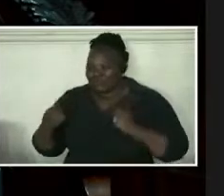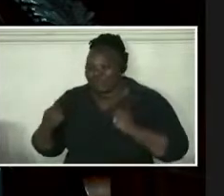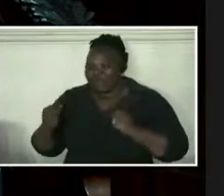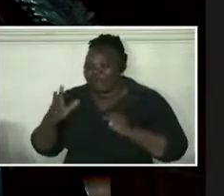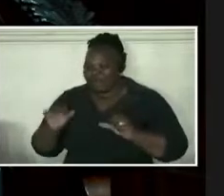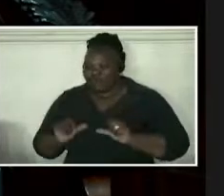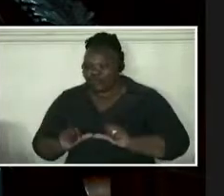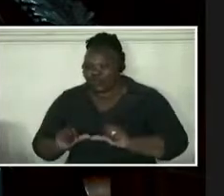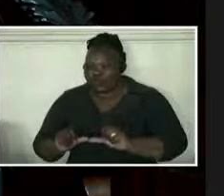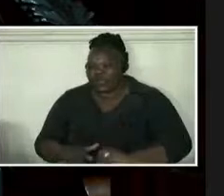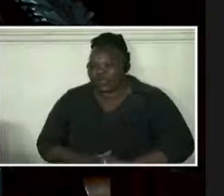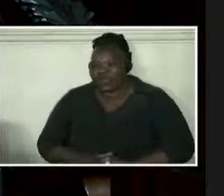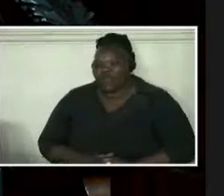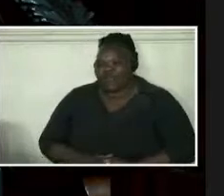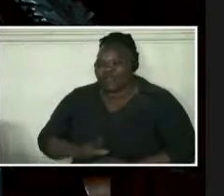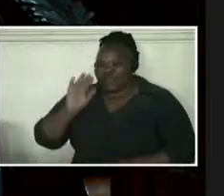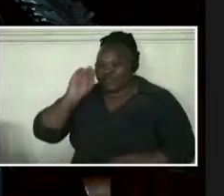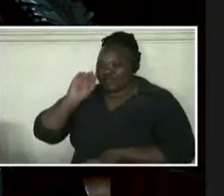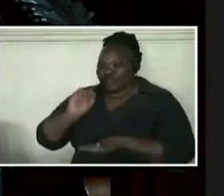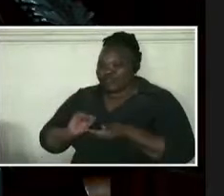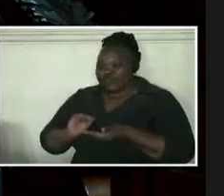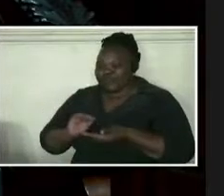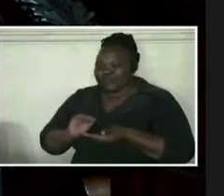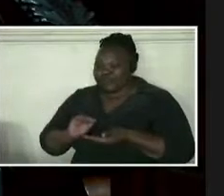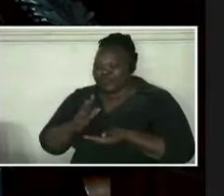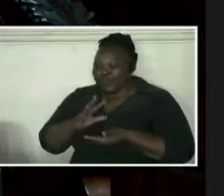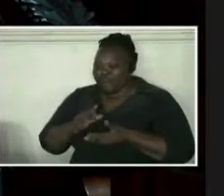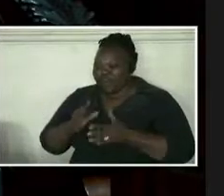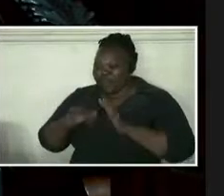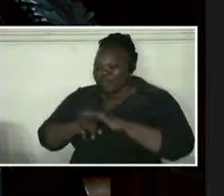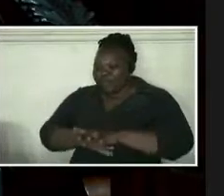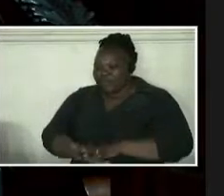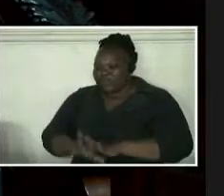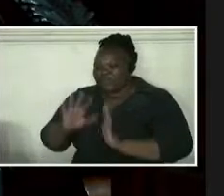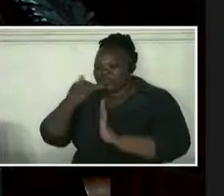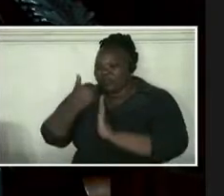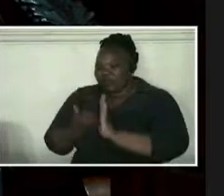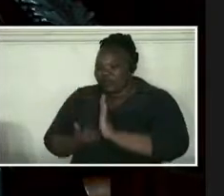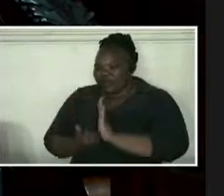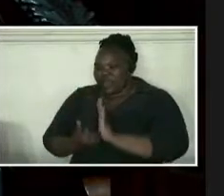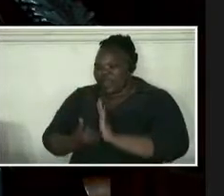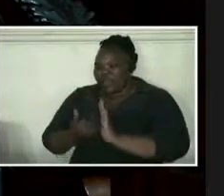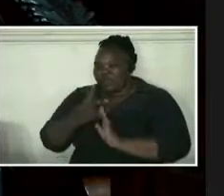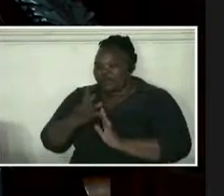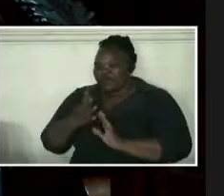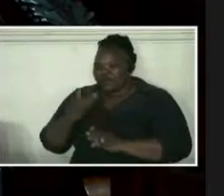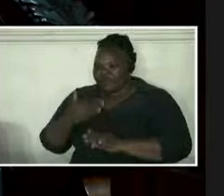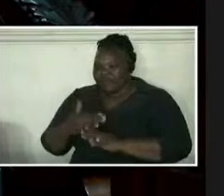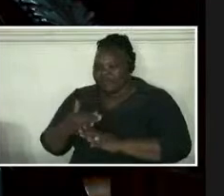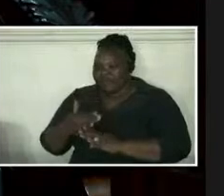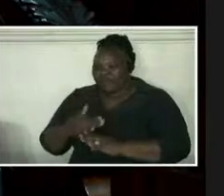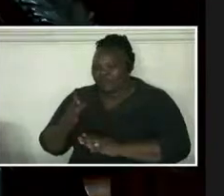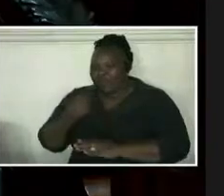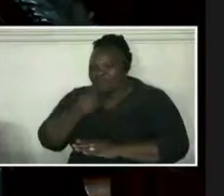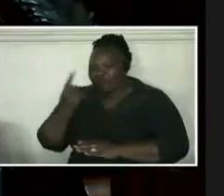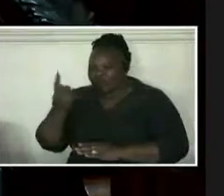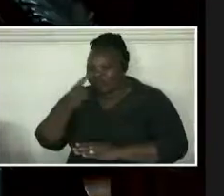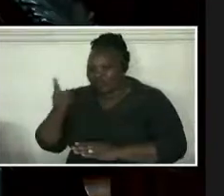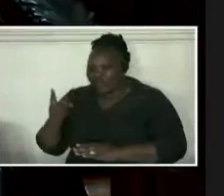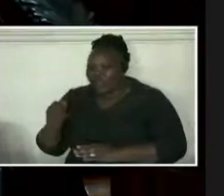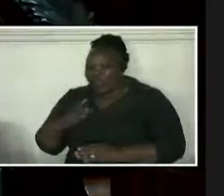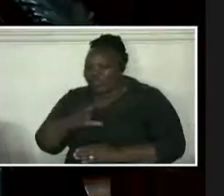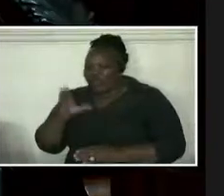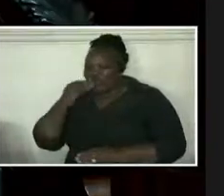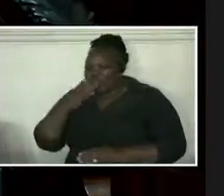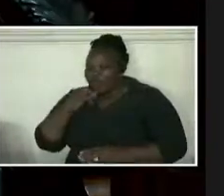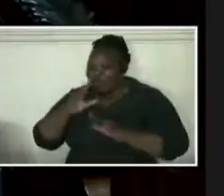all these cats continue to have dire consequences for the implementation of our programs and the day-to-day running of the department let me speak to the impact